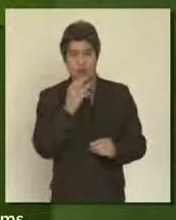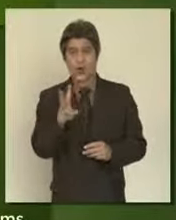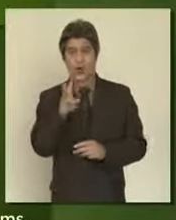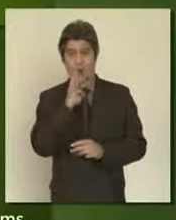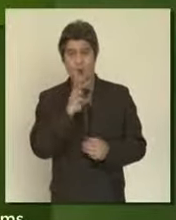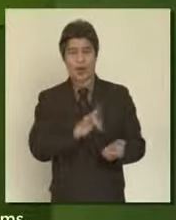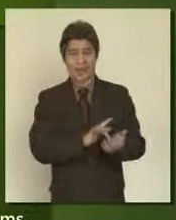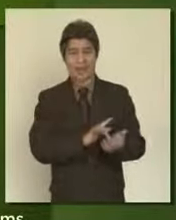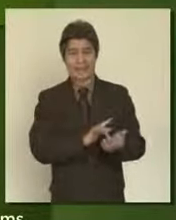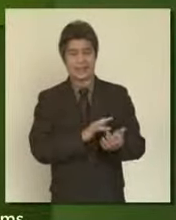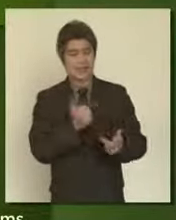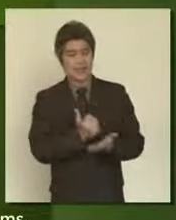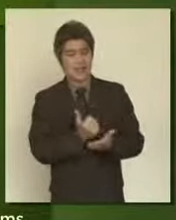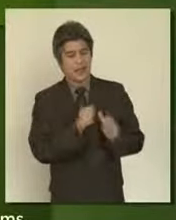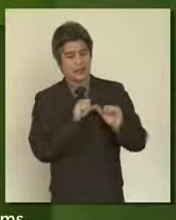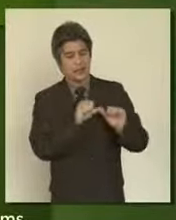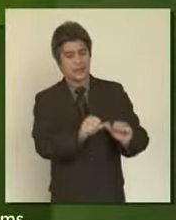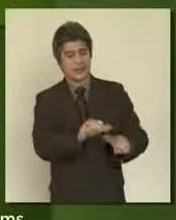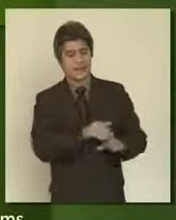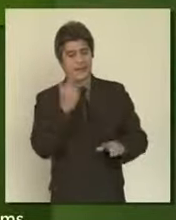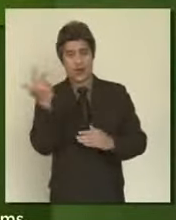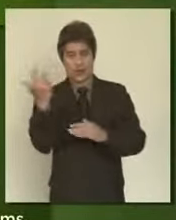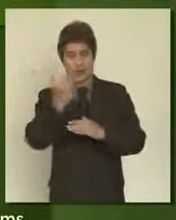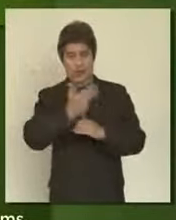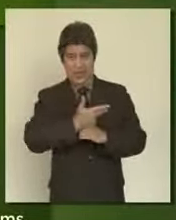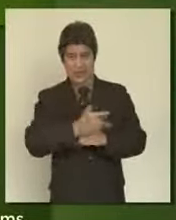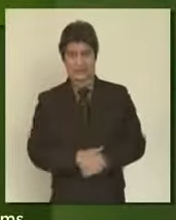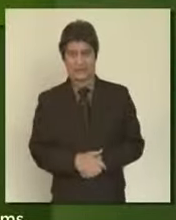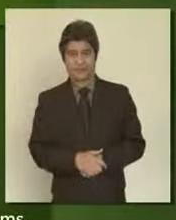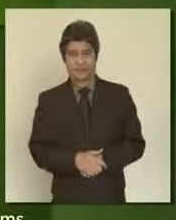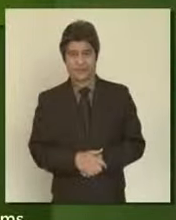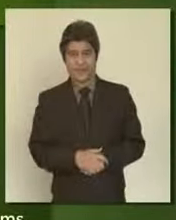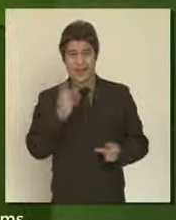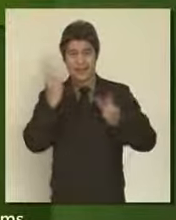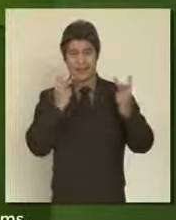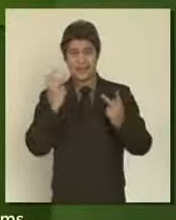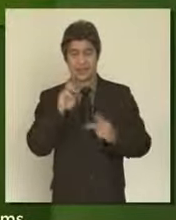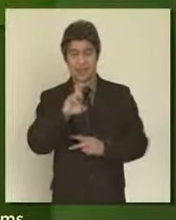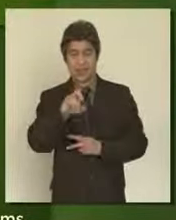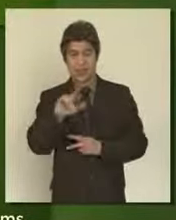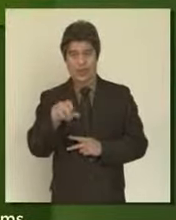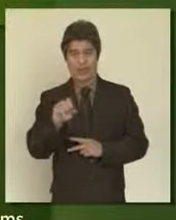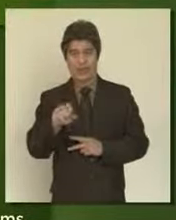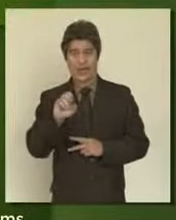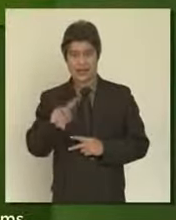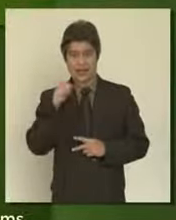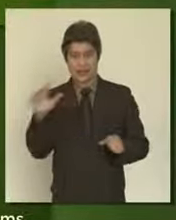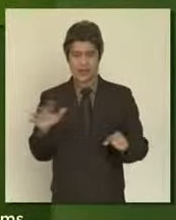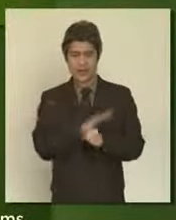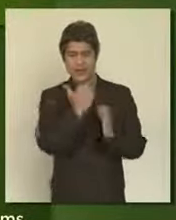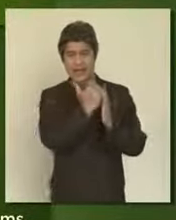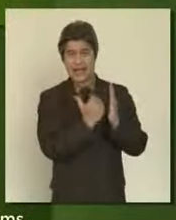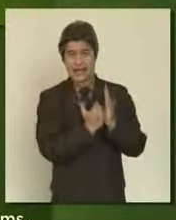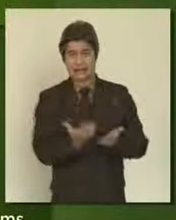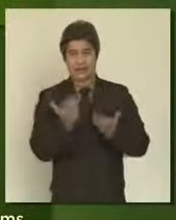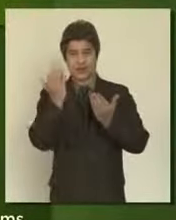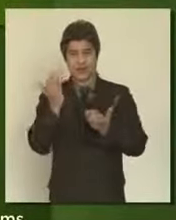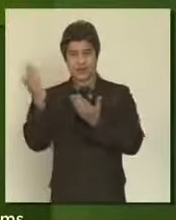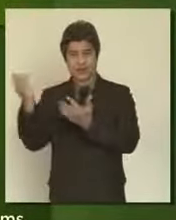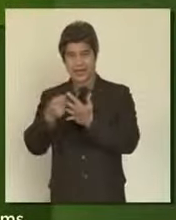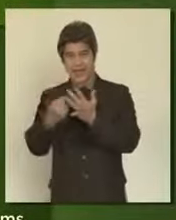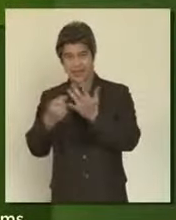and medicine to sustain your pets for at least 3 days. Visit ready.gov for a complete list of suggested items, along